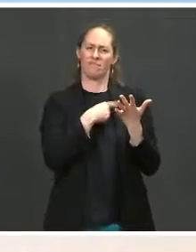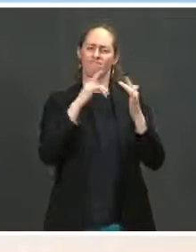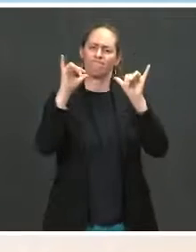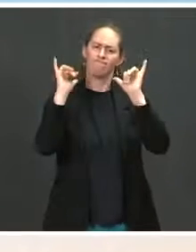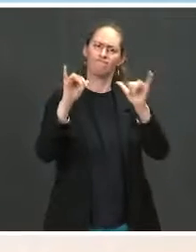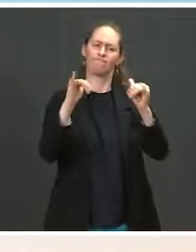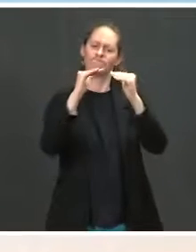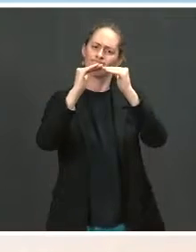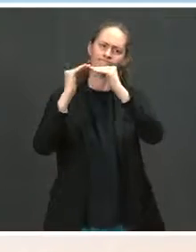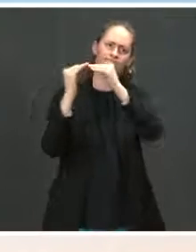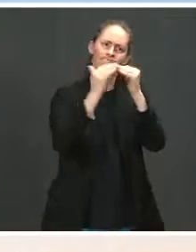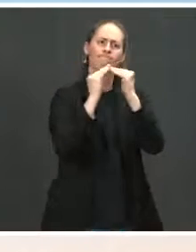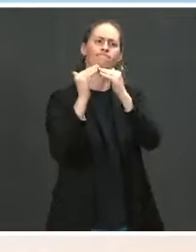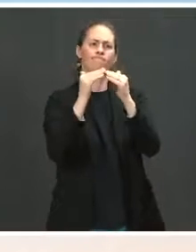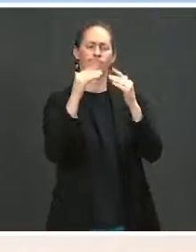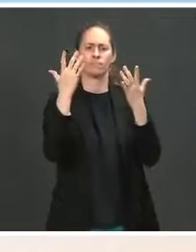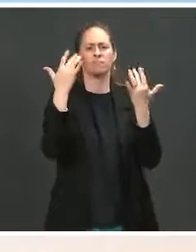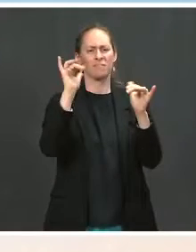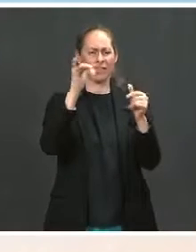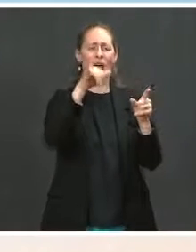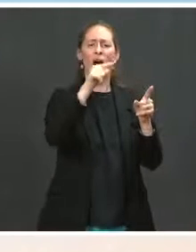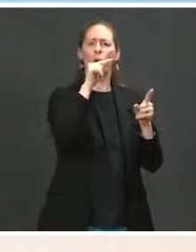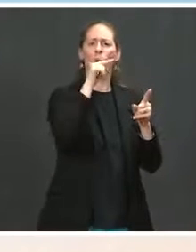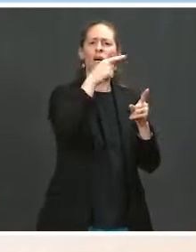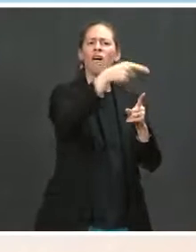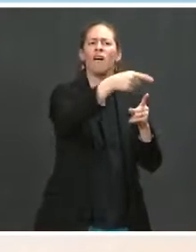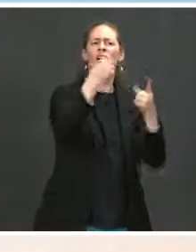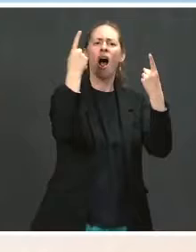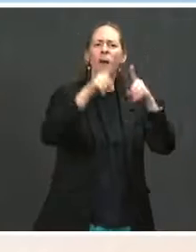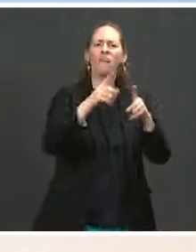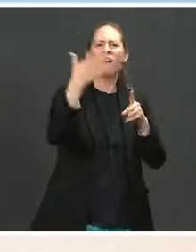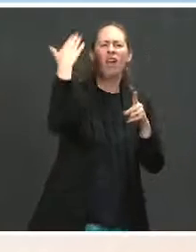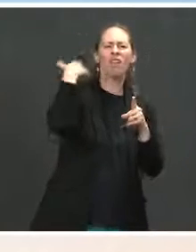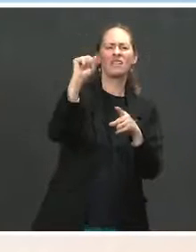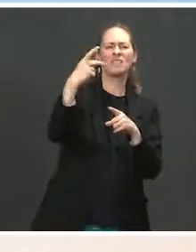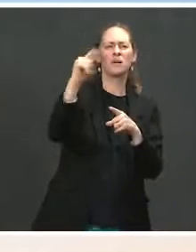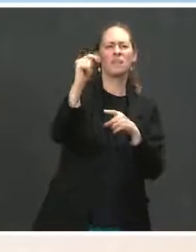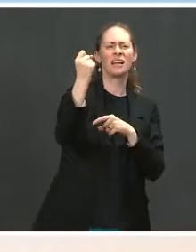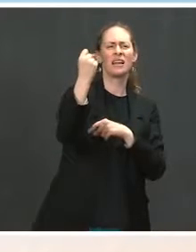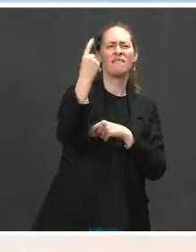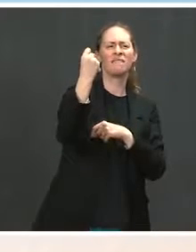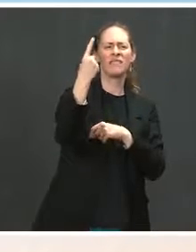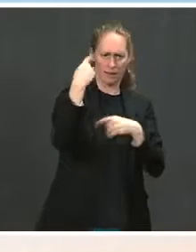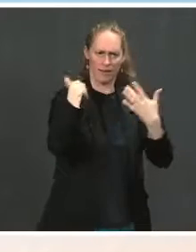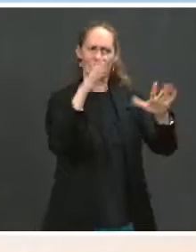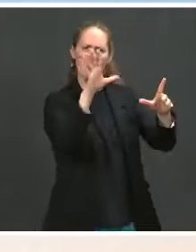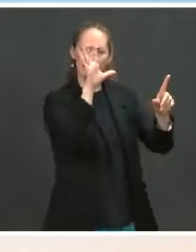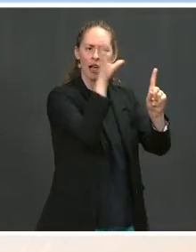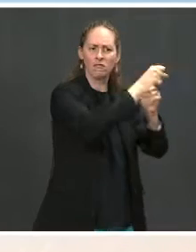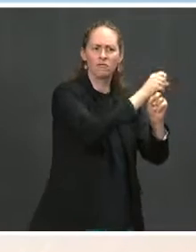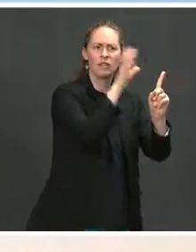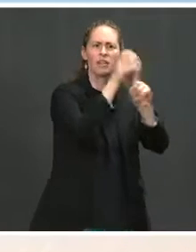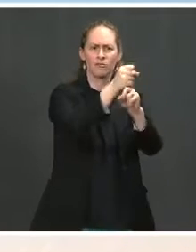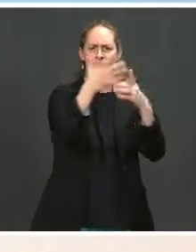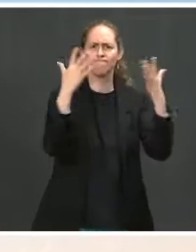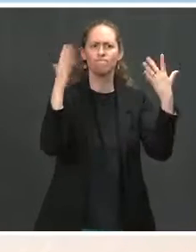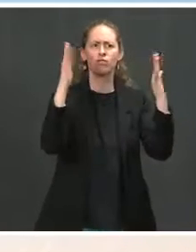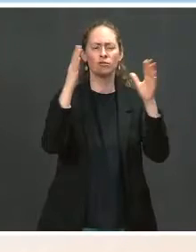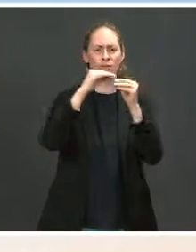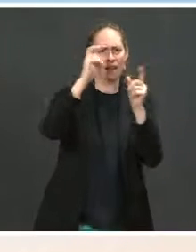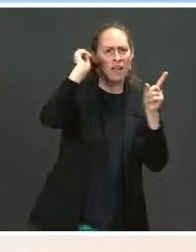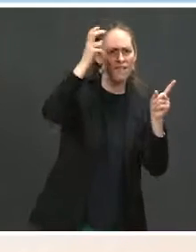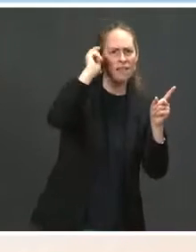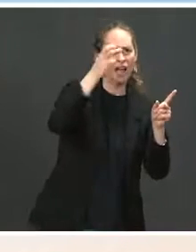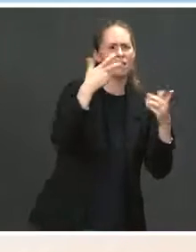us on September 11th. We disrupted terrorists seeking to use Afghanistan as a safe haven to attack the United